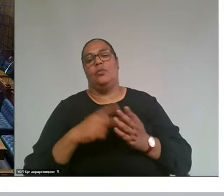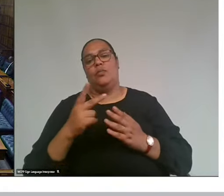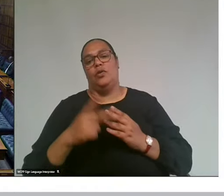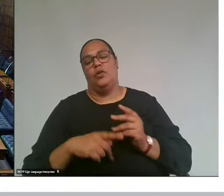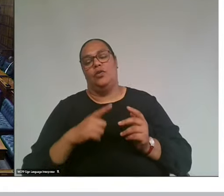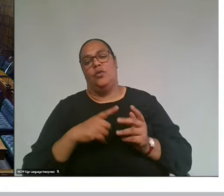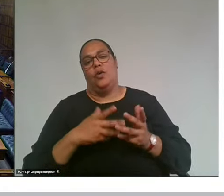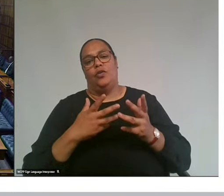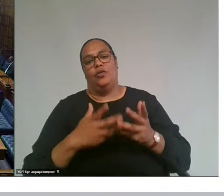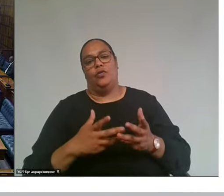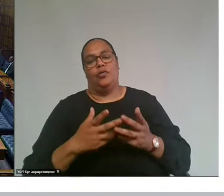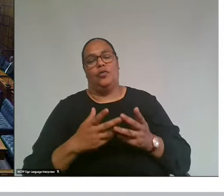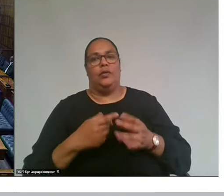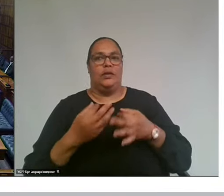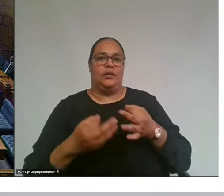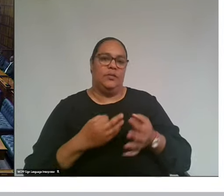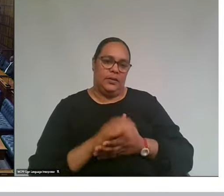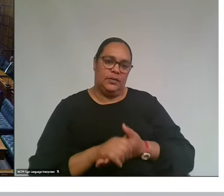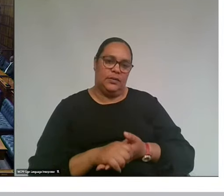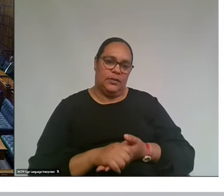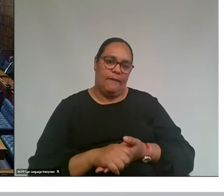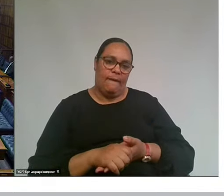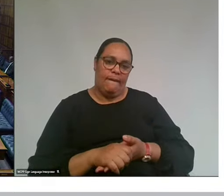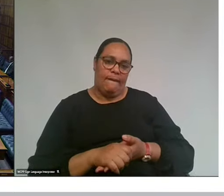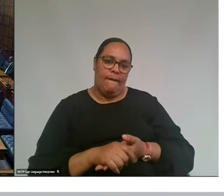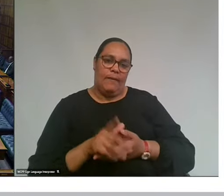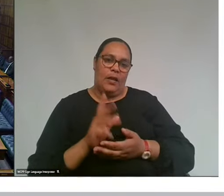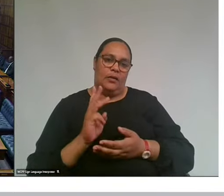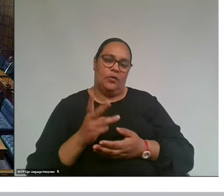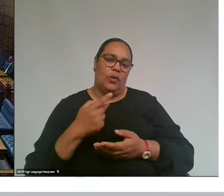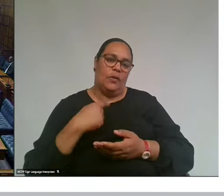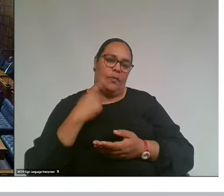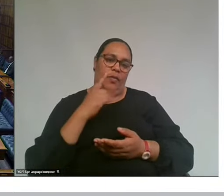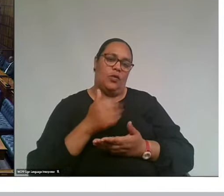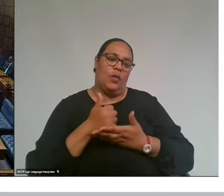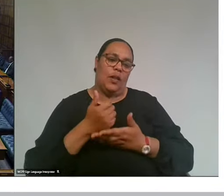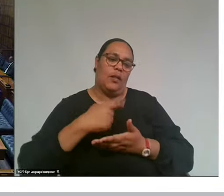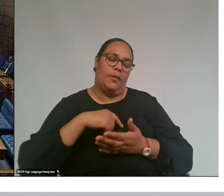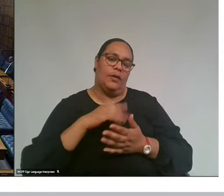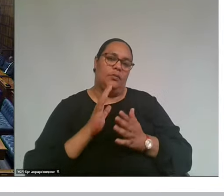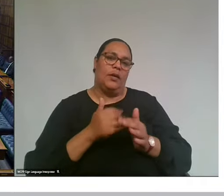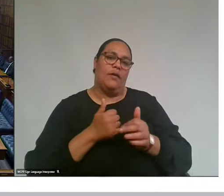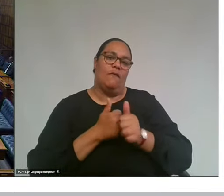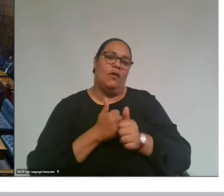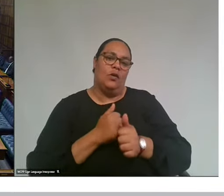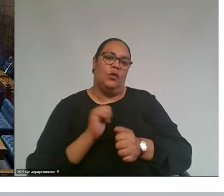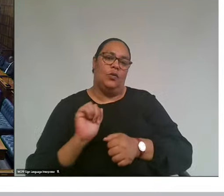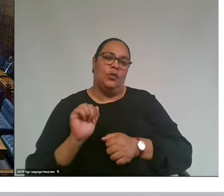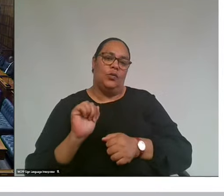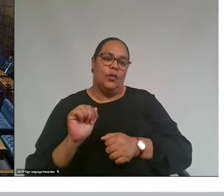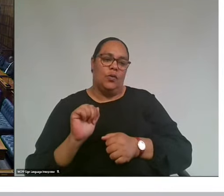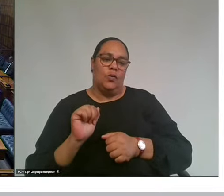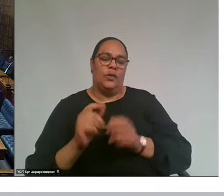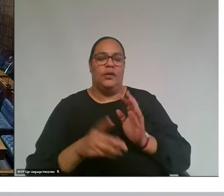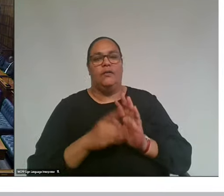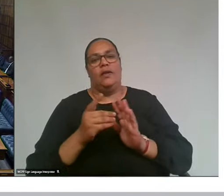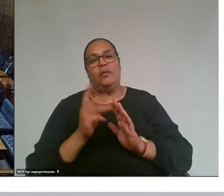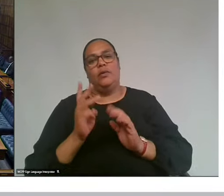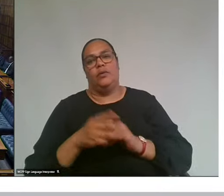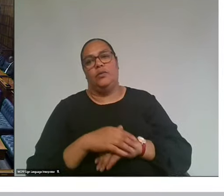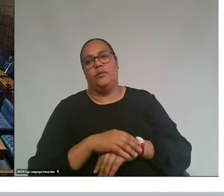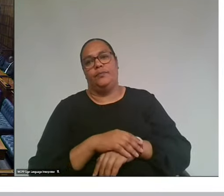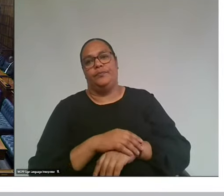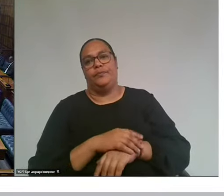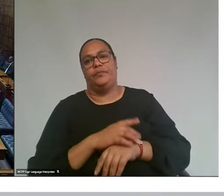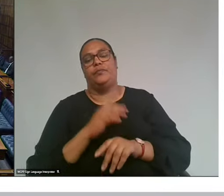as it unfolds uh that would I think help us just to follow that development